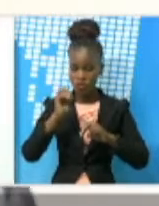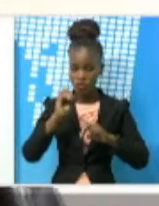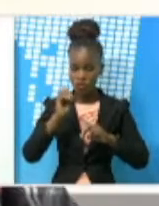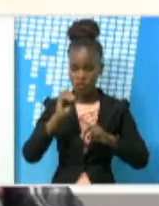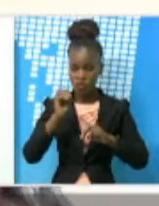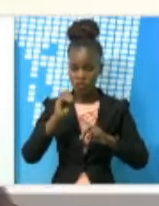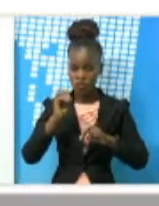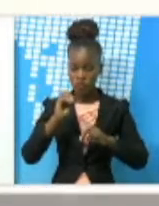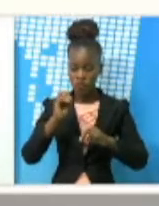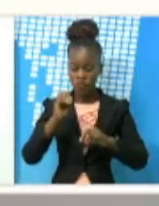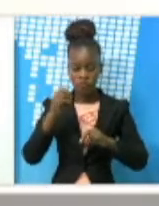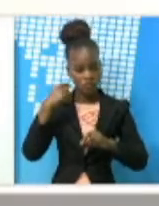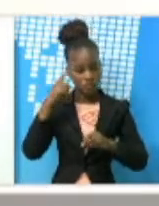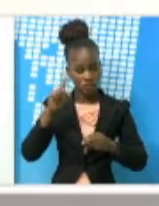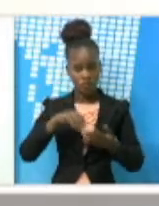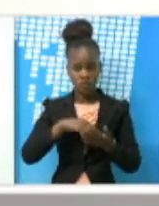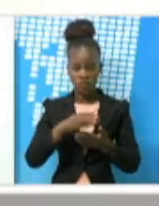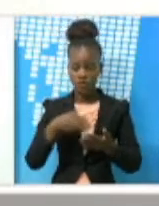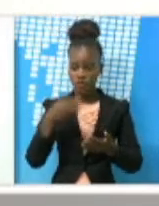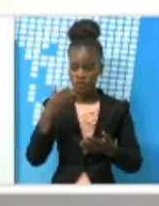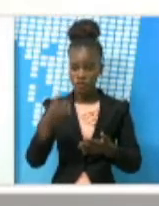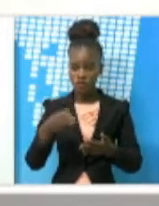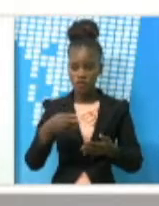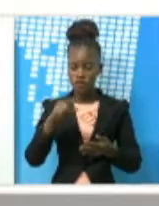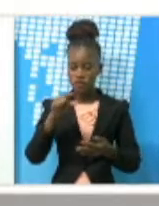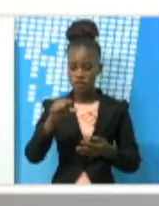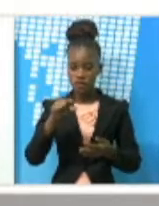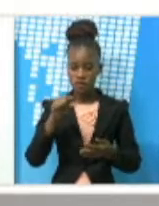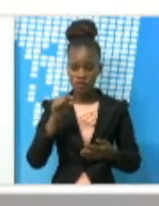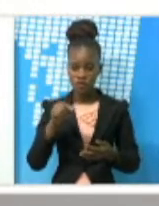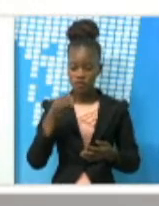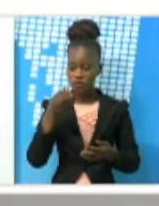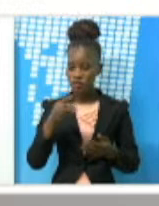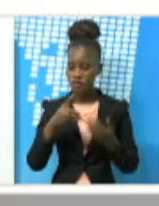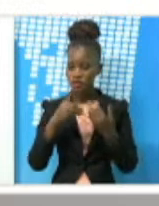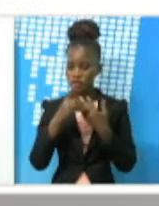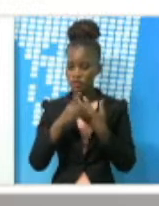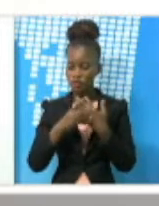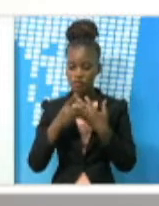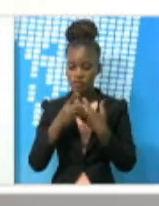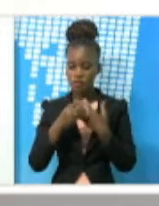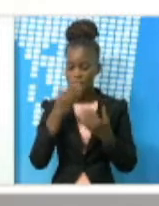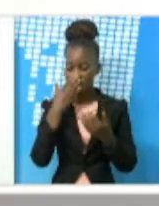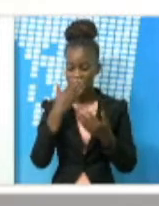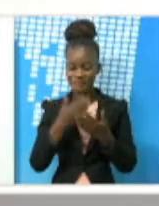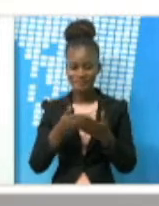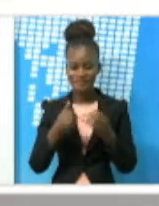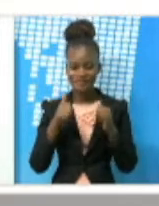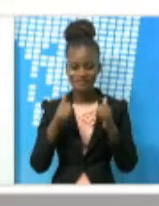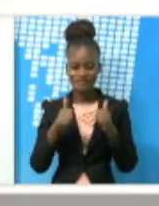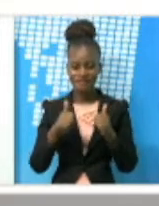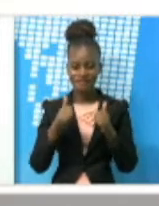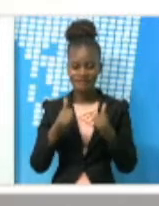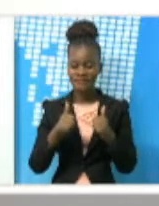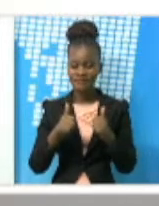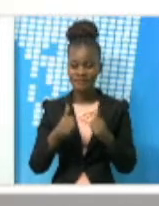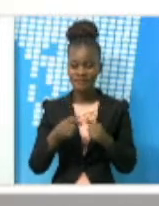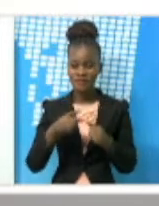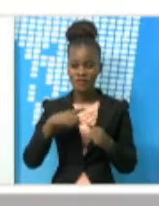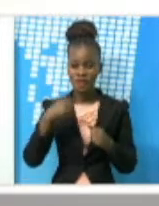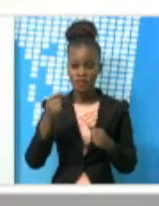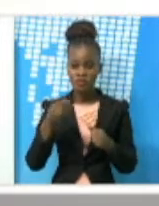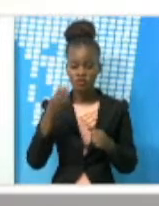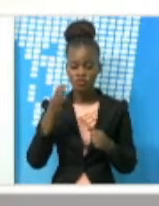this is not for the whole country, but for selected districts that have performed well. And we are going to